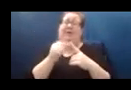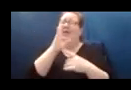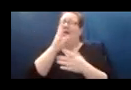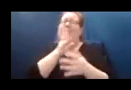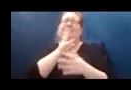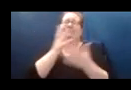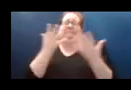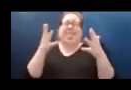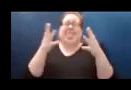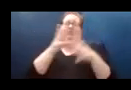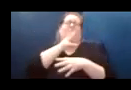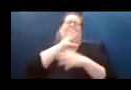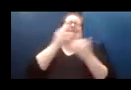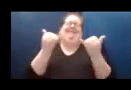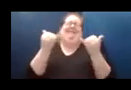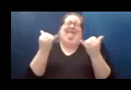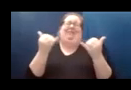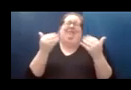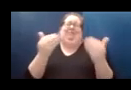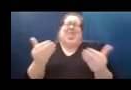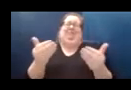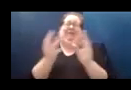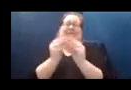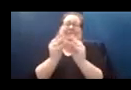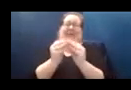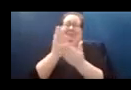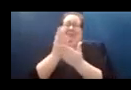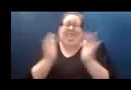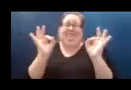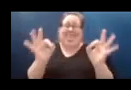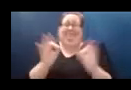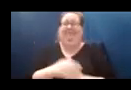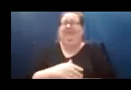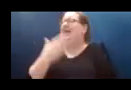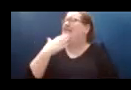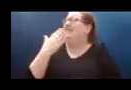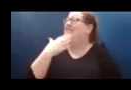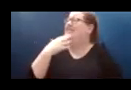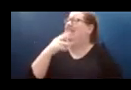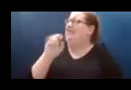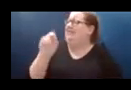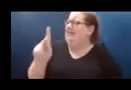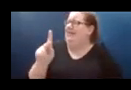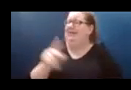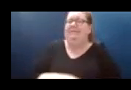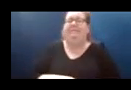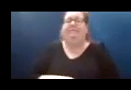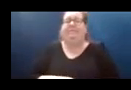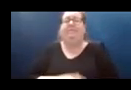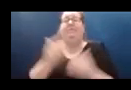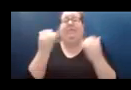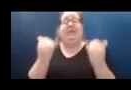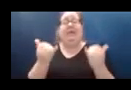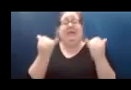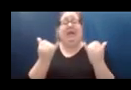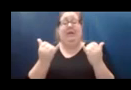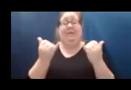now so we can get into the community engagement part. Thanks. Thanks so much, Nick. And so now I'm going